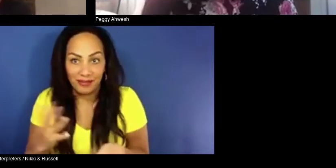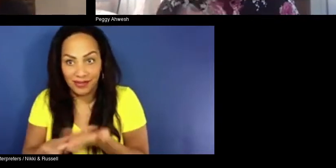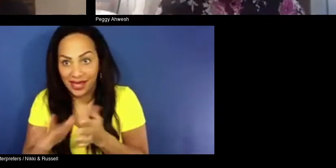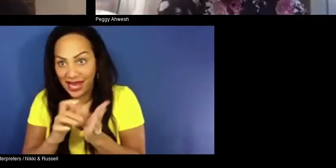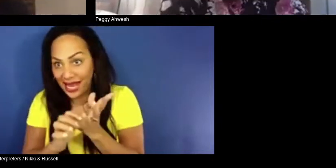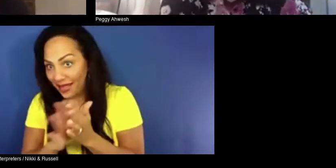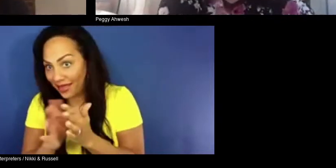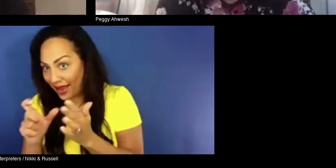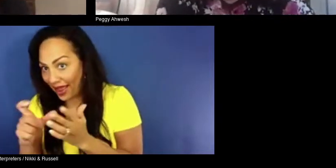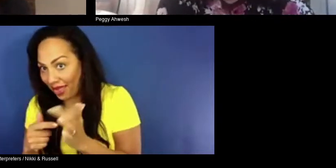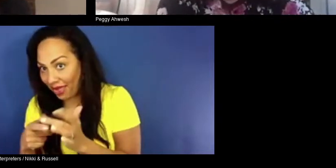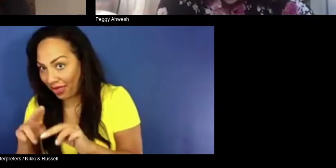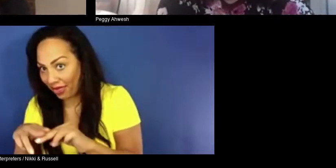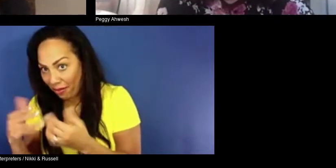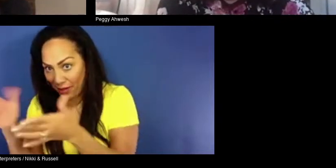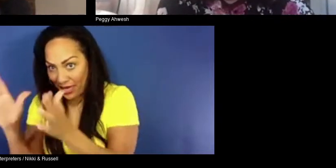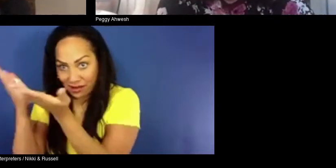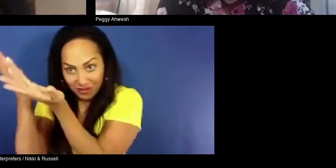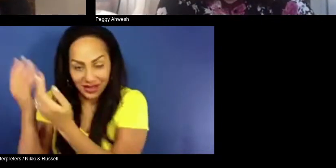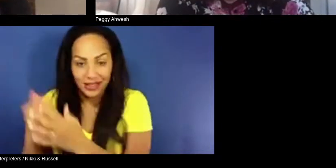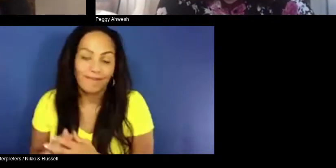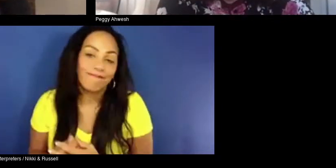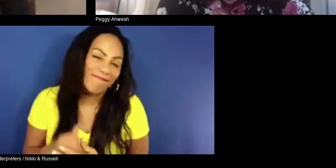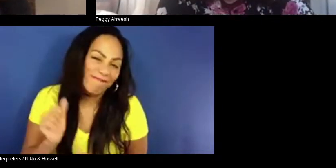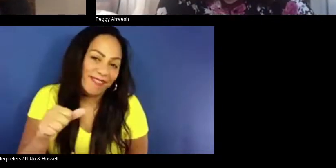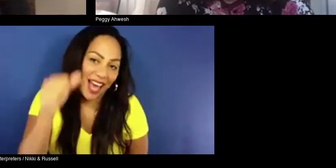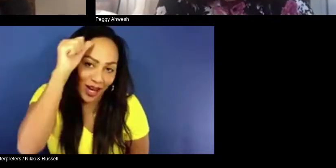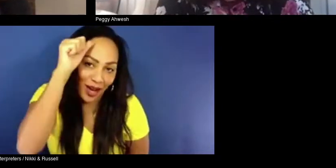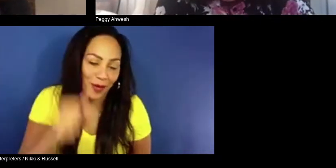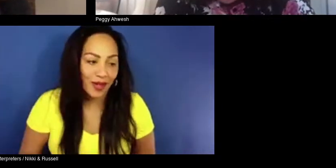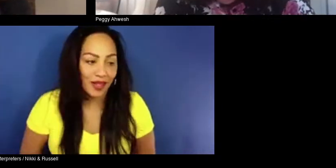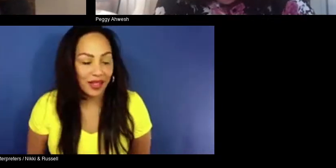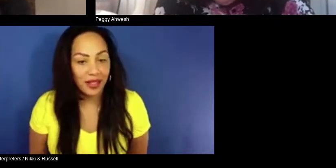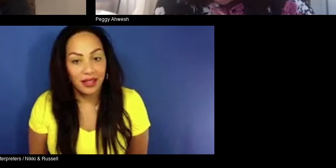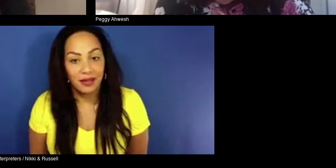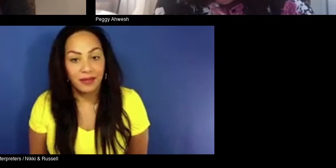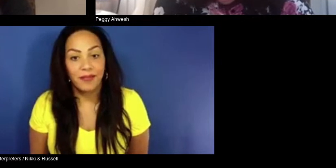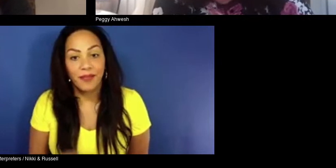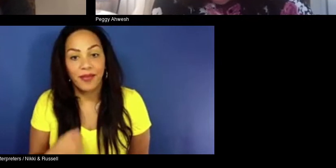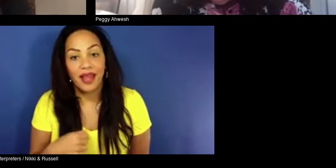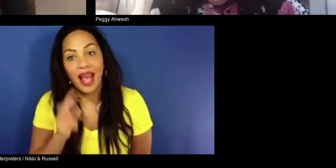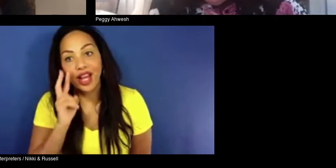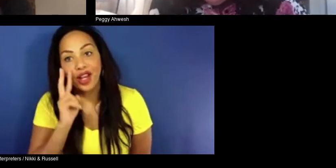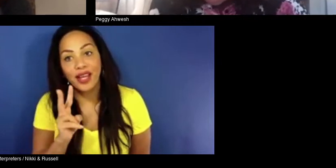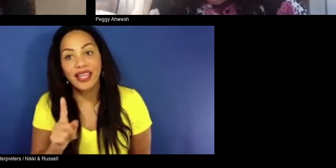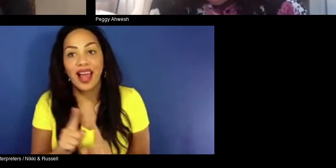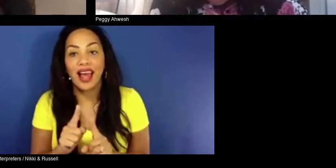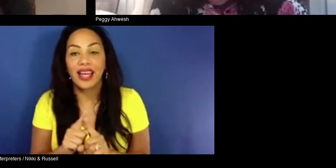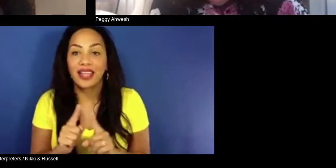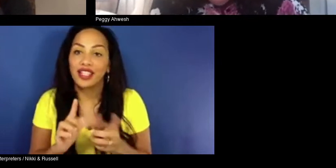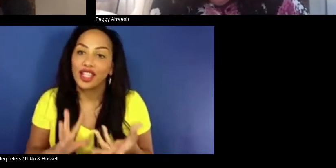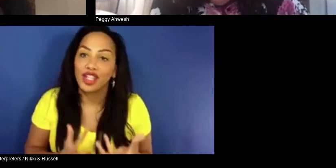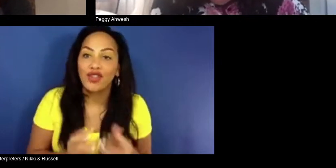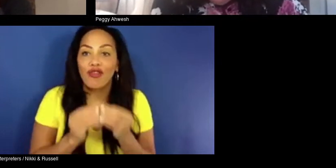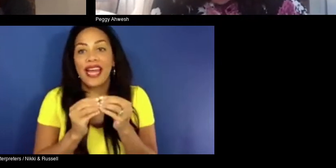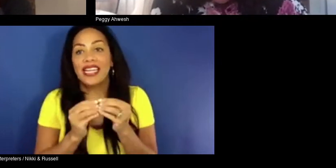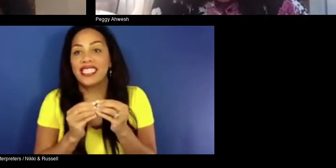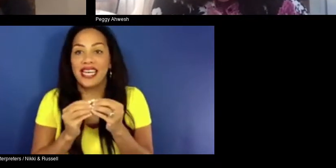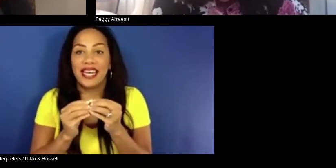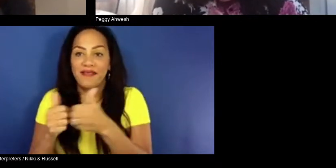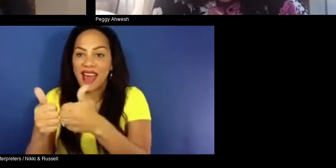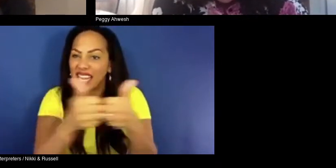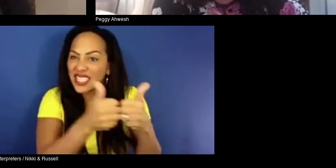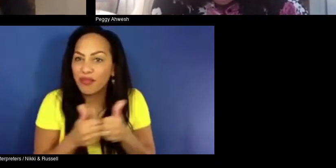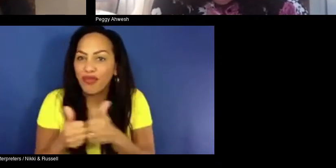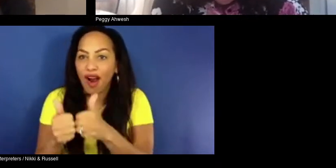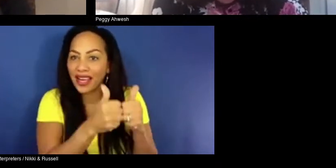I definitely see it as, you know, a creative enterprise with and I'm in some way in